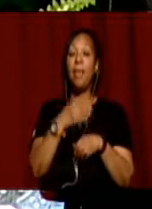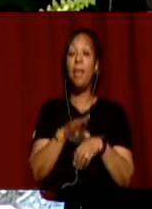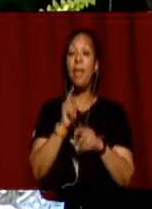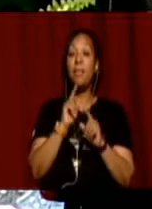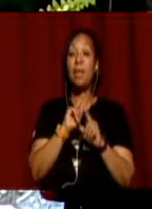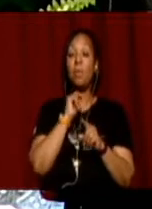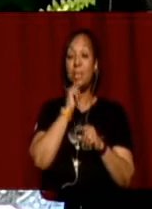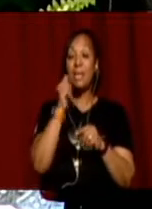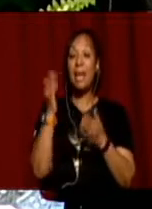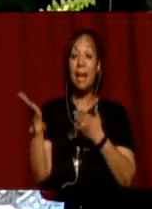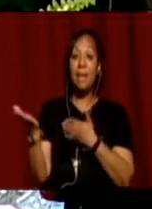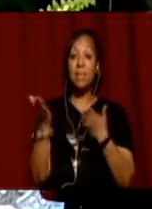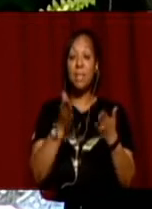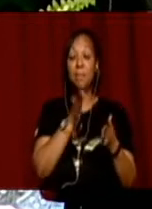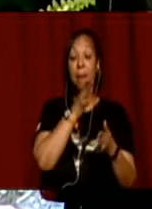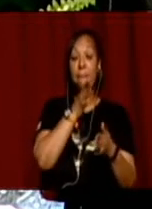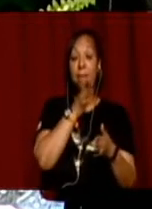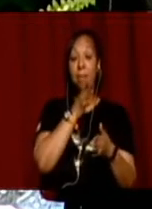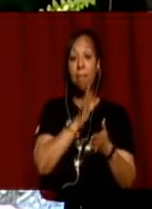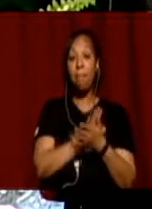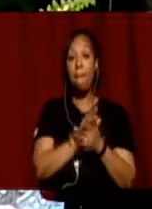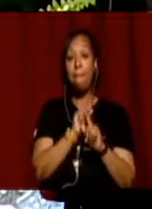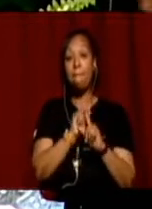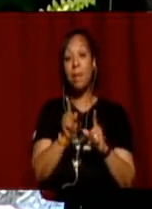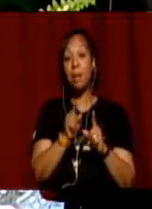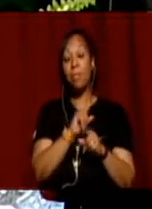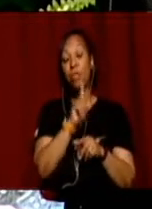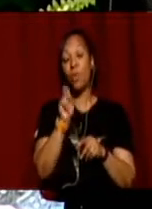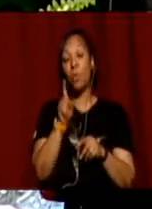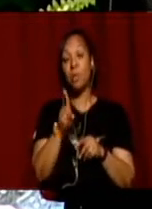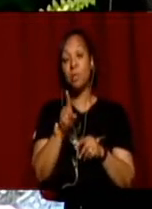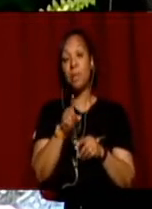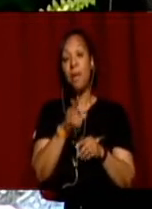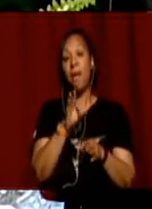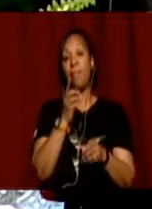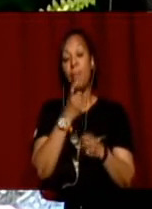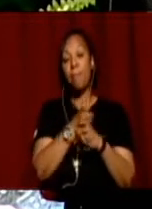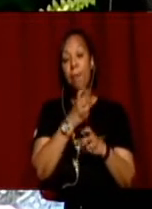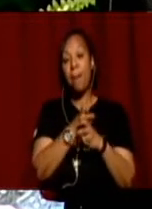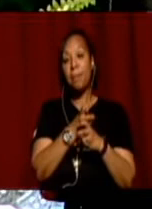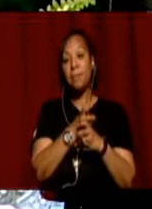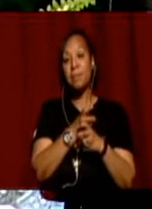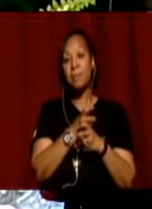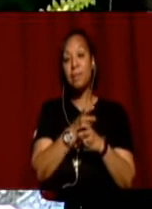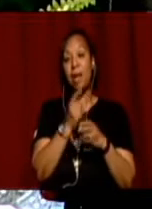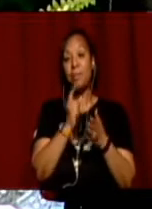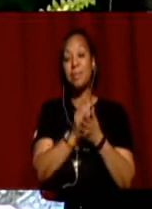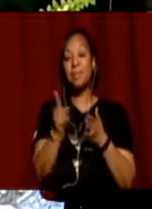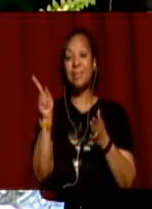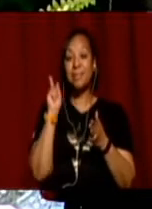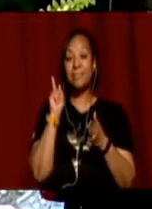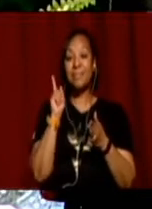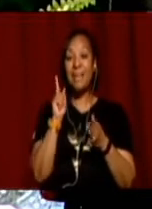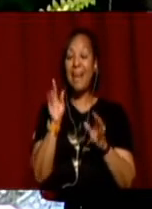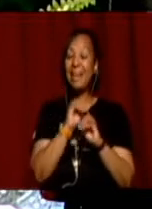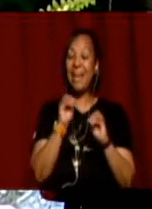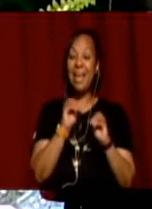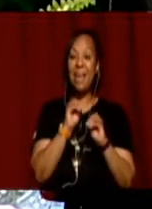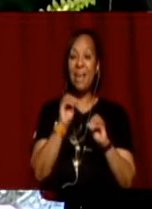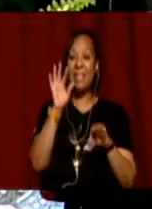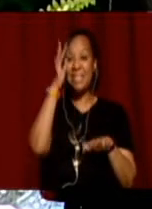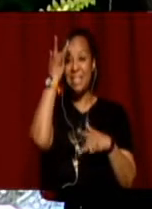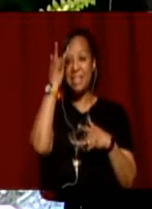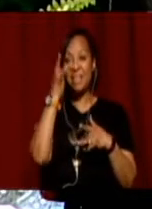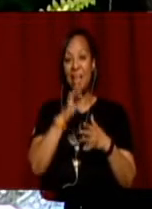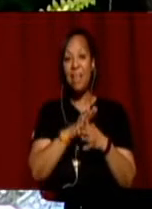I wasn't carrying anything to my mother. But the point is, I was tested last week, and last week I was negative. That doesn't mean